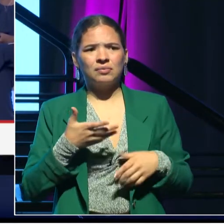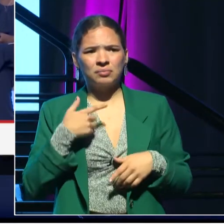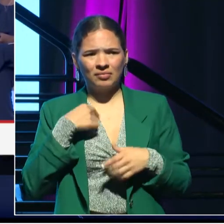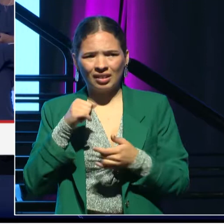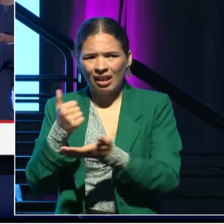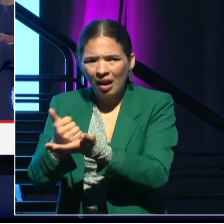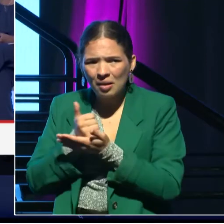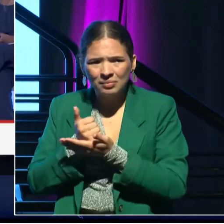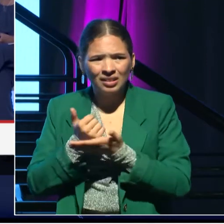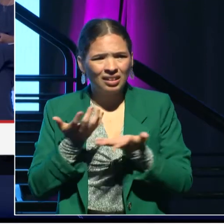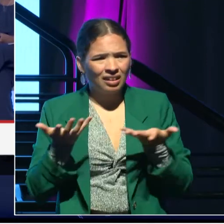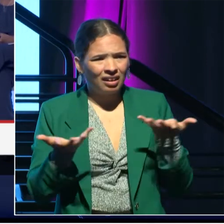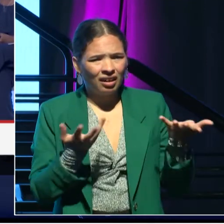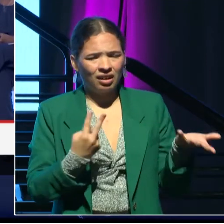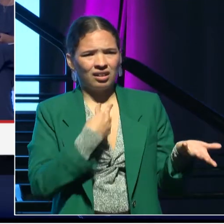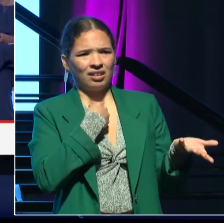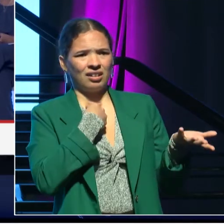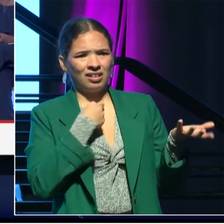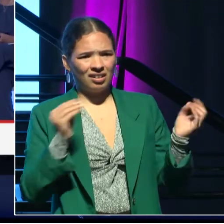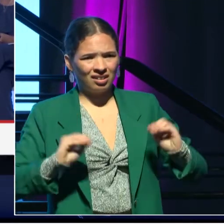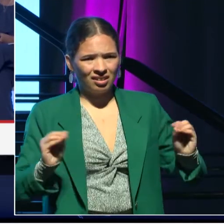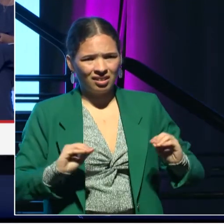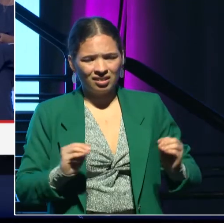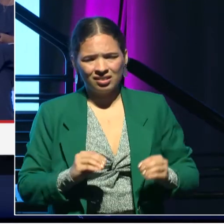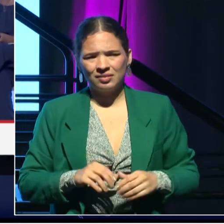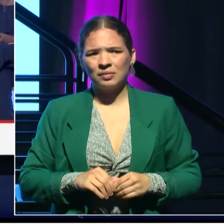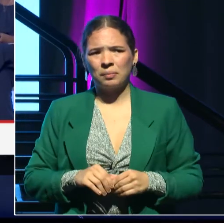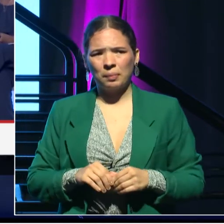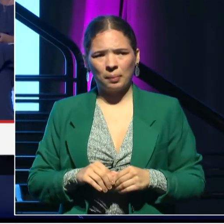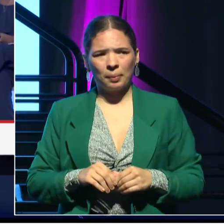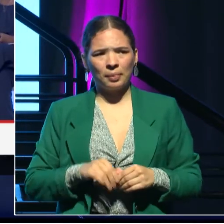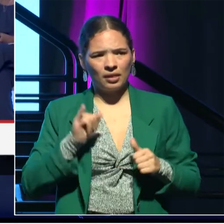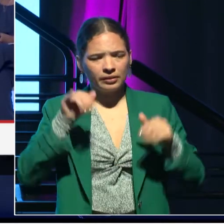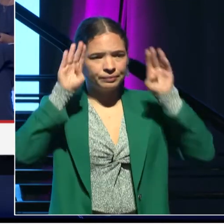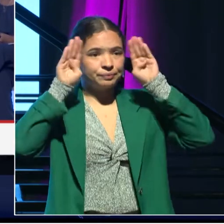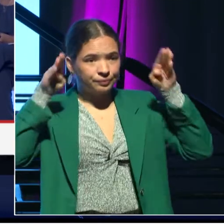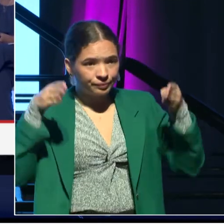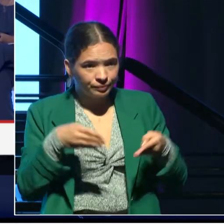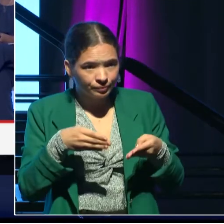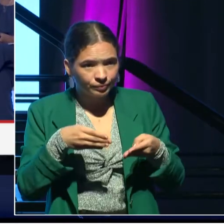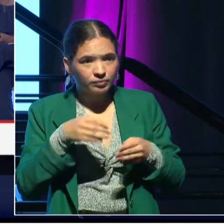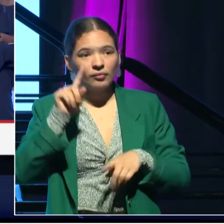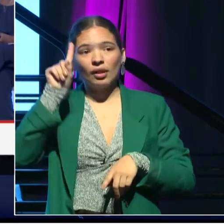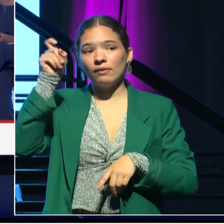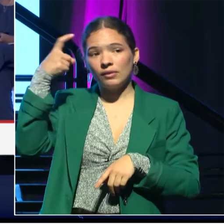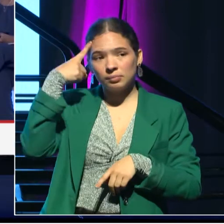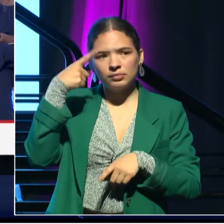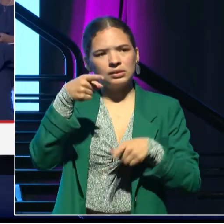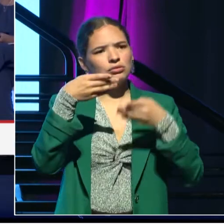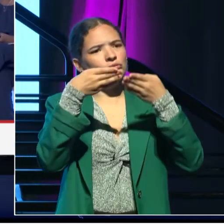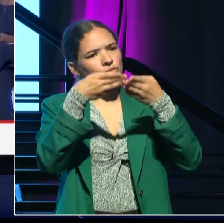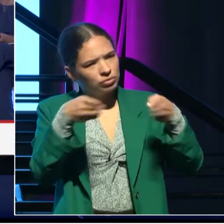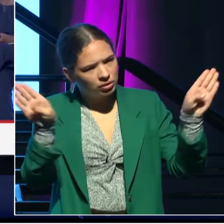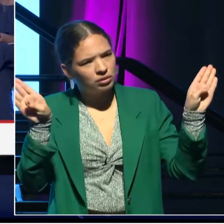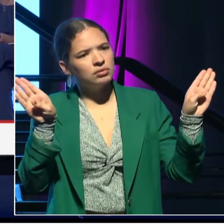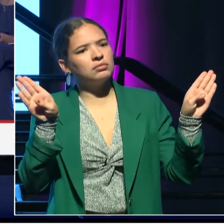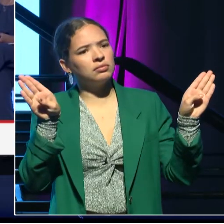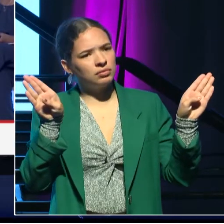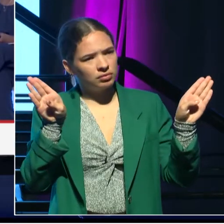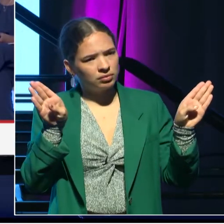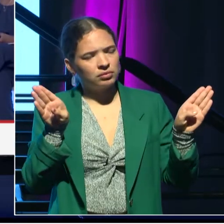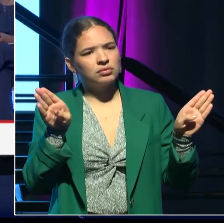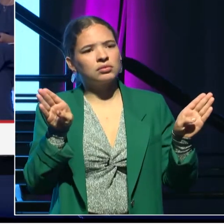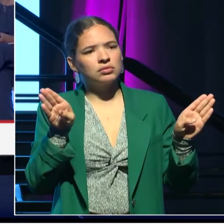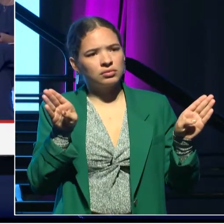it. So we've been very focused on making sure that our government is open, that those years, almost